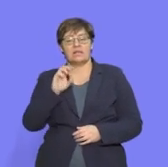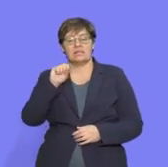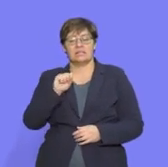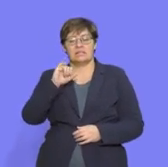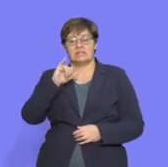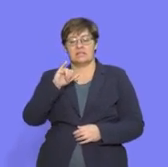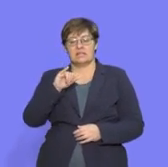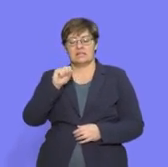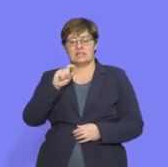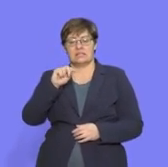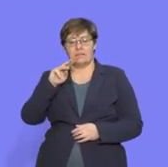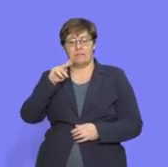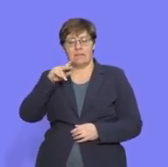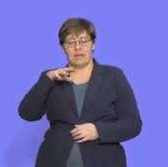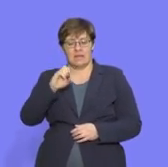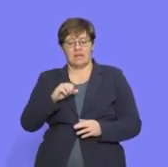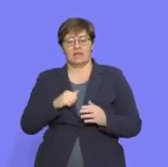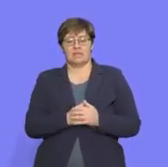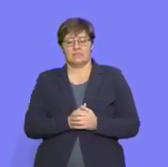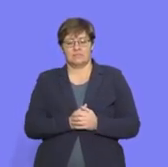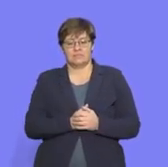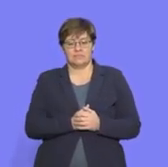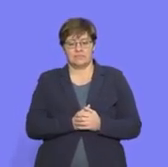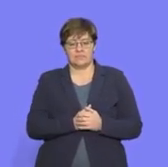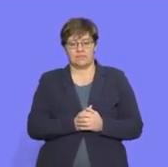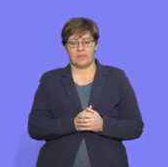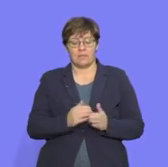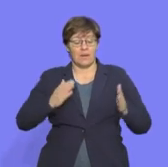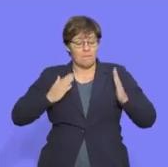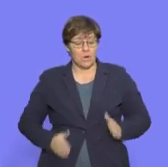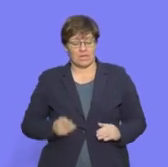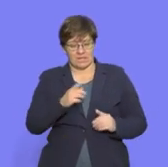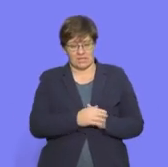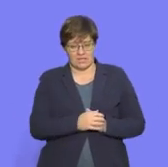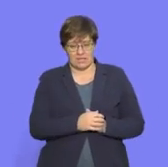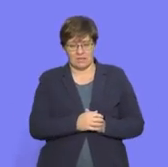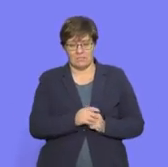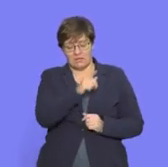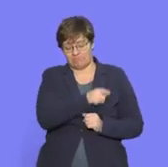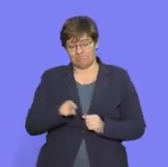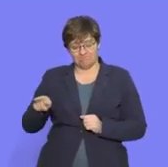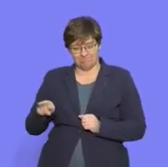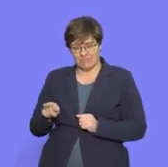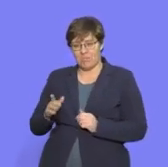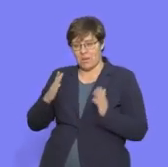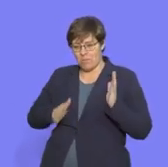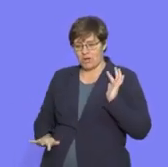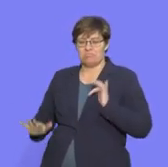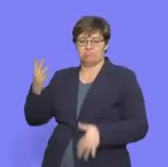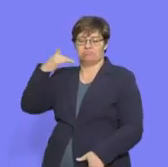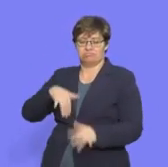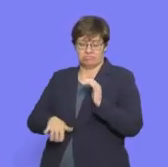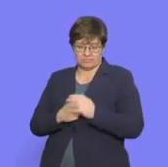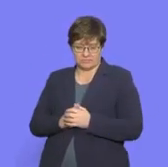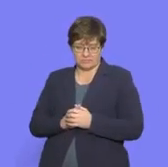systemic circuit. And I'm going to write over there, that is the body. It is this diagram over here.